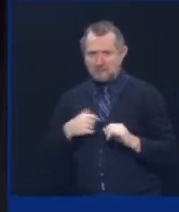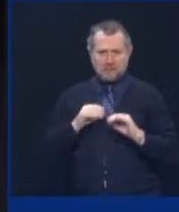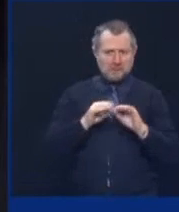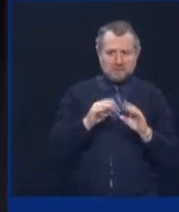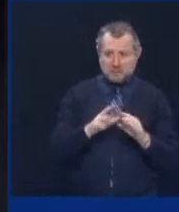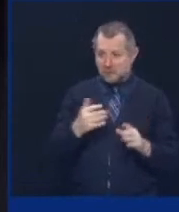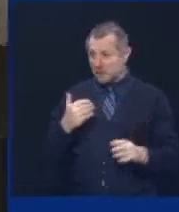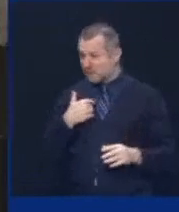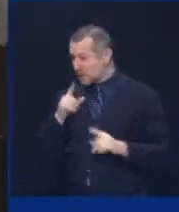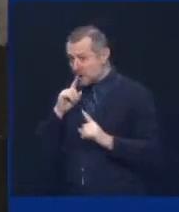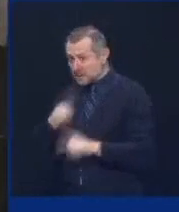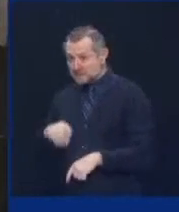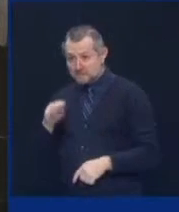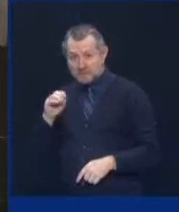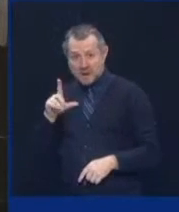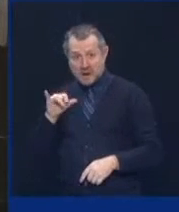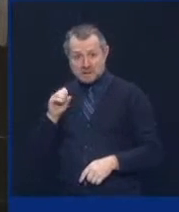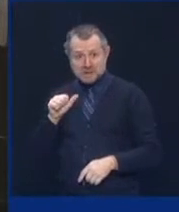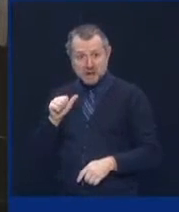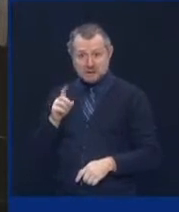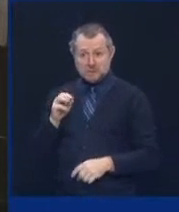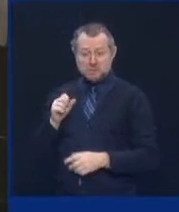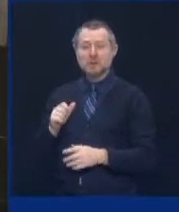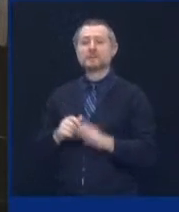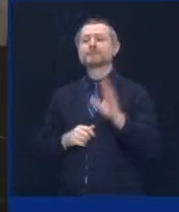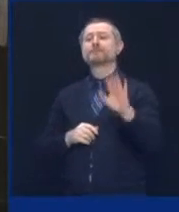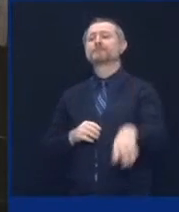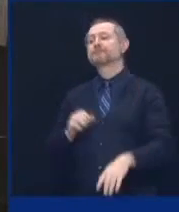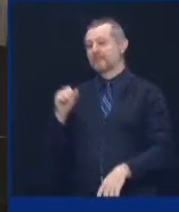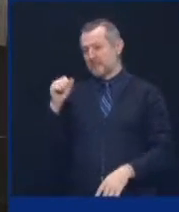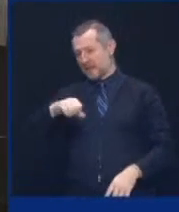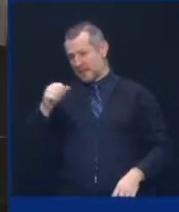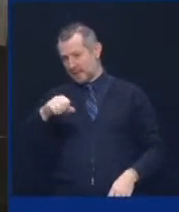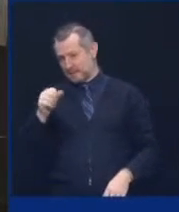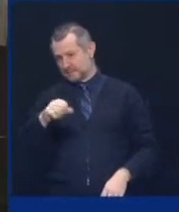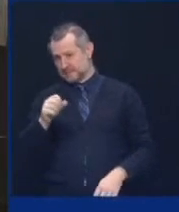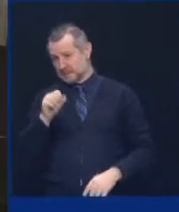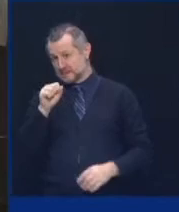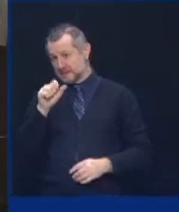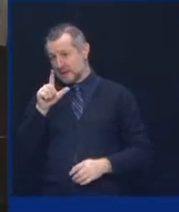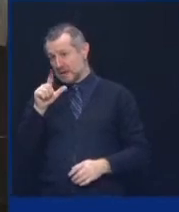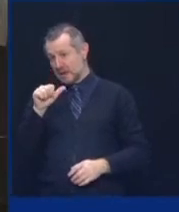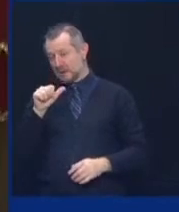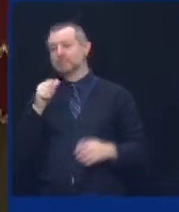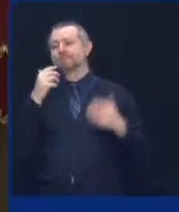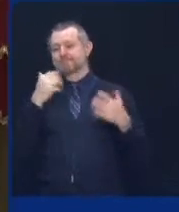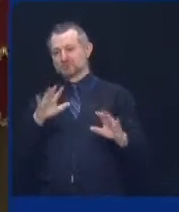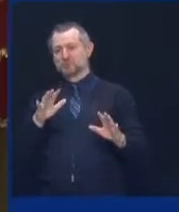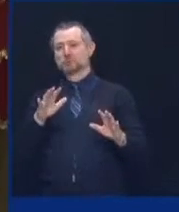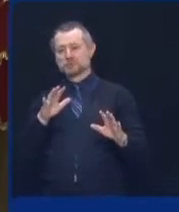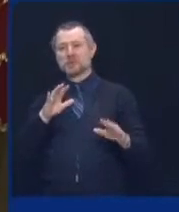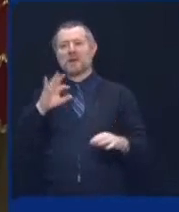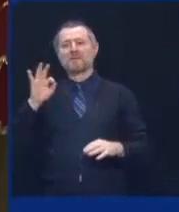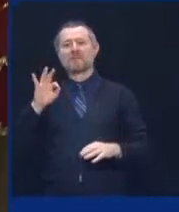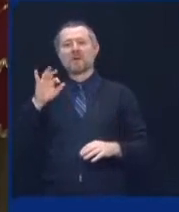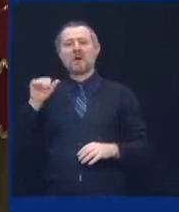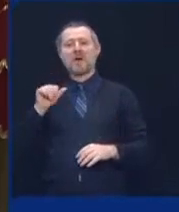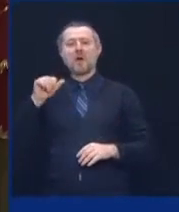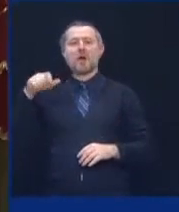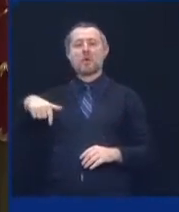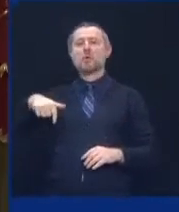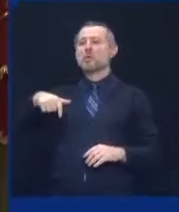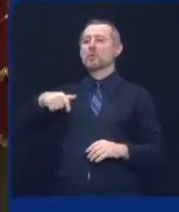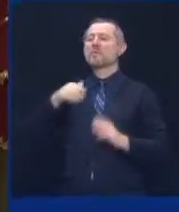on that, Melissa? Yeah, so the SLA had previously done an FAQ when we instated the curfew, the 10